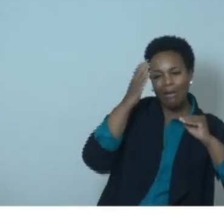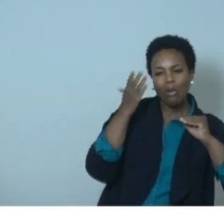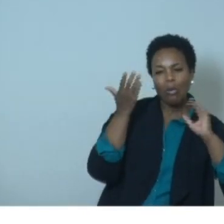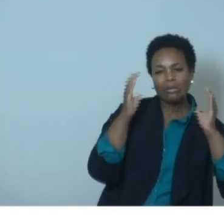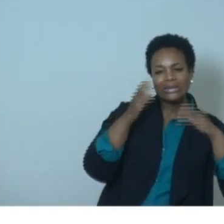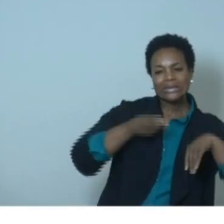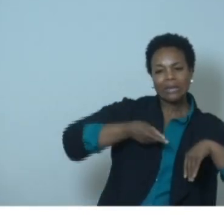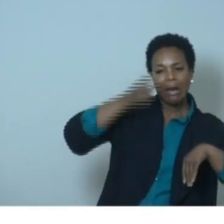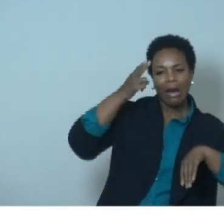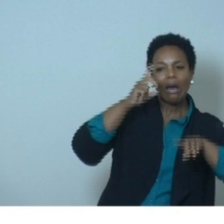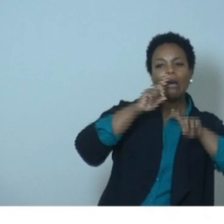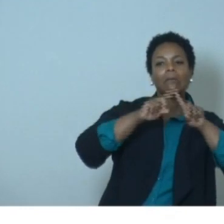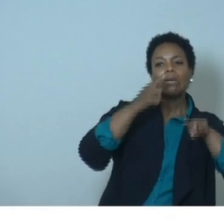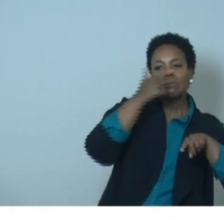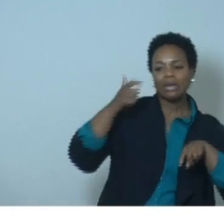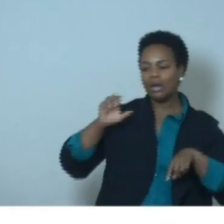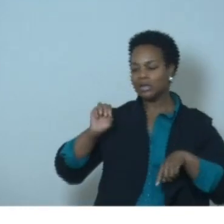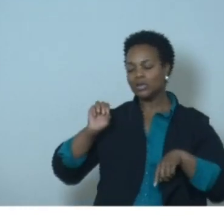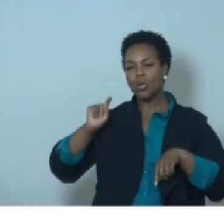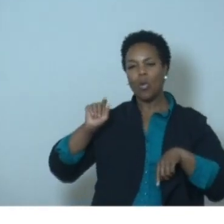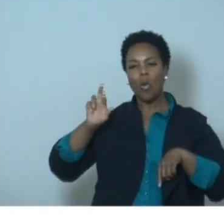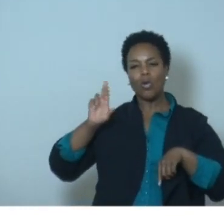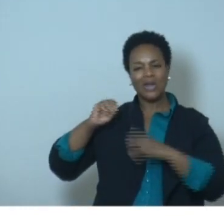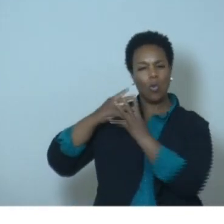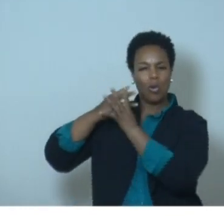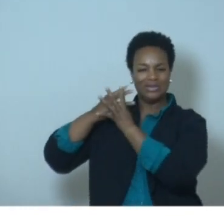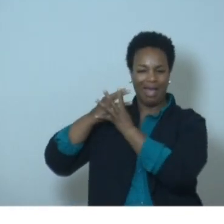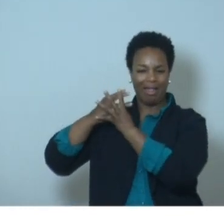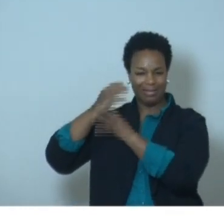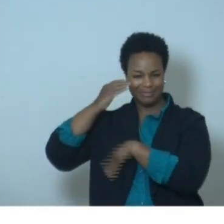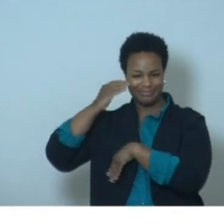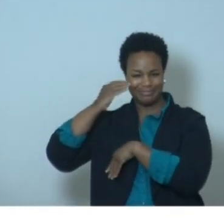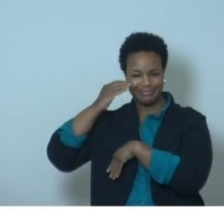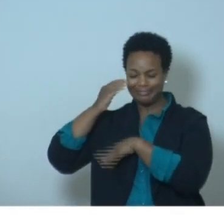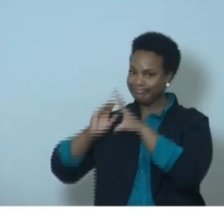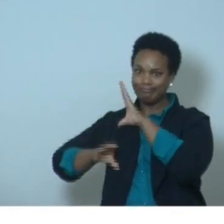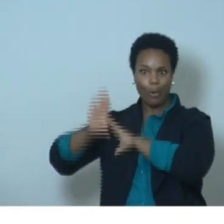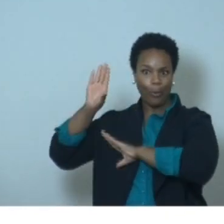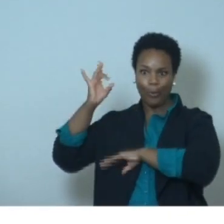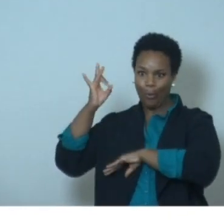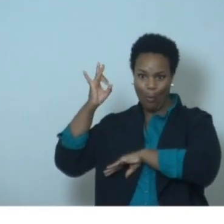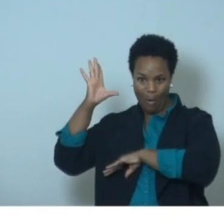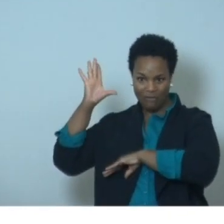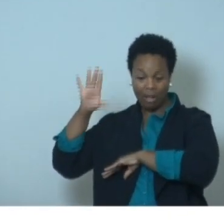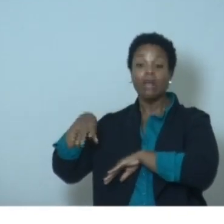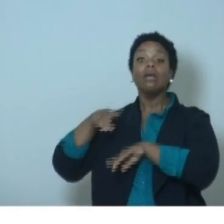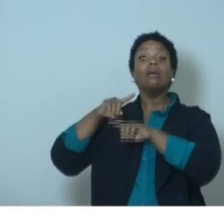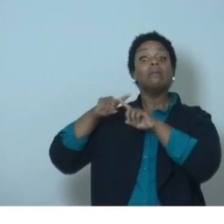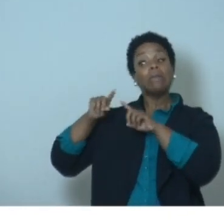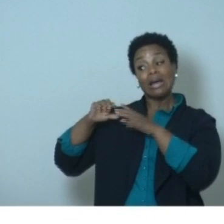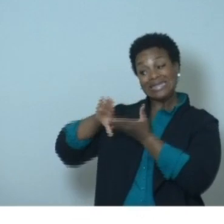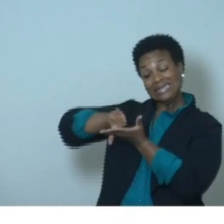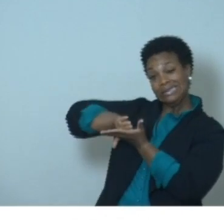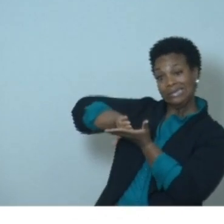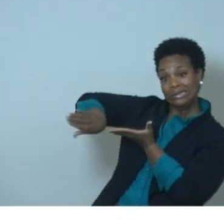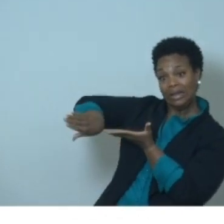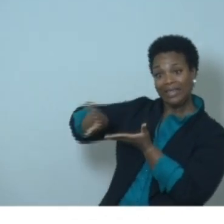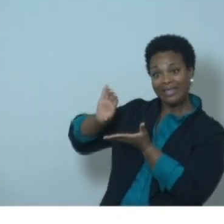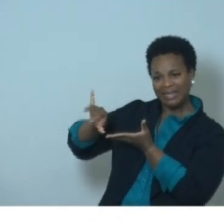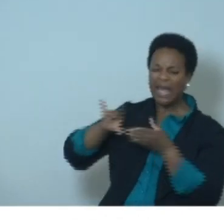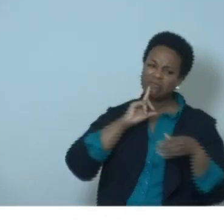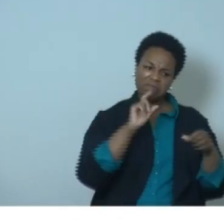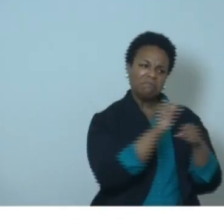was 1.13, so still just barely below the gaining criteria target of